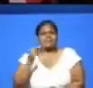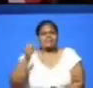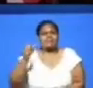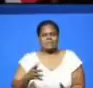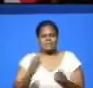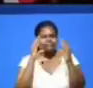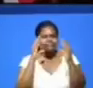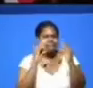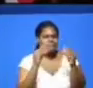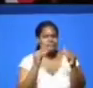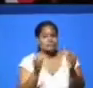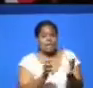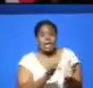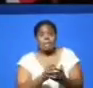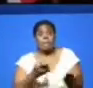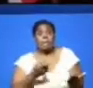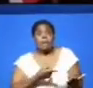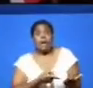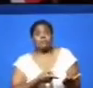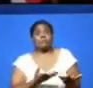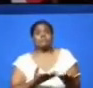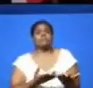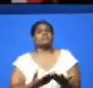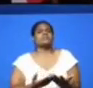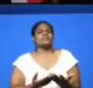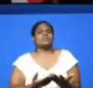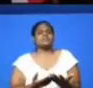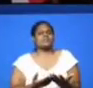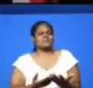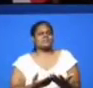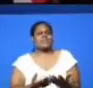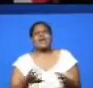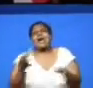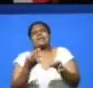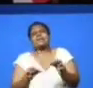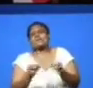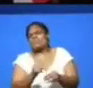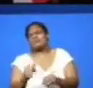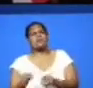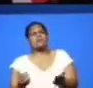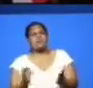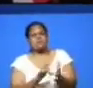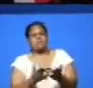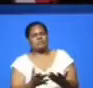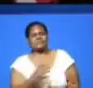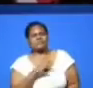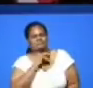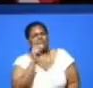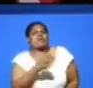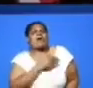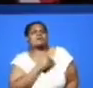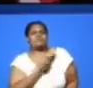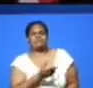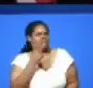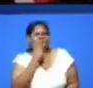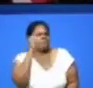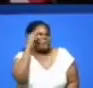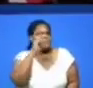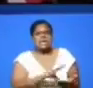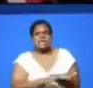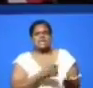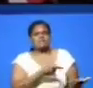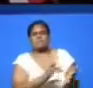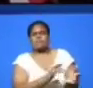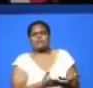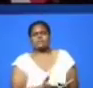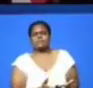are teaching that the Bible is just another book, that you don't have to take it like it is. We